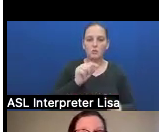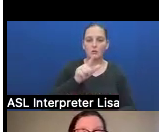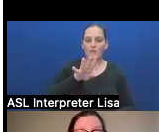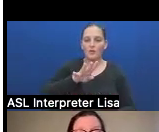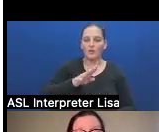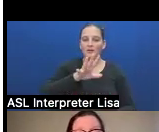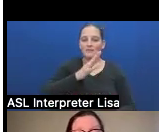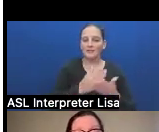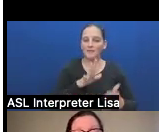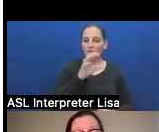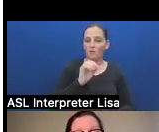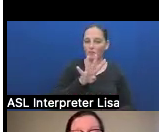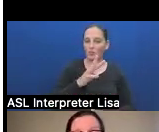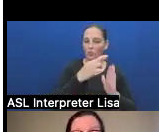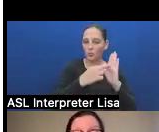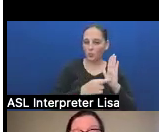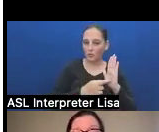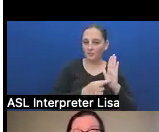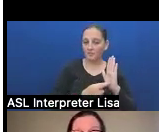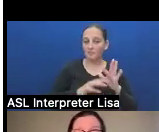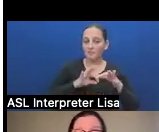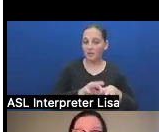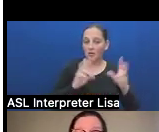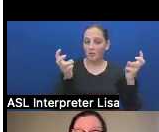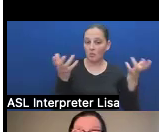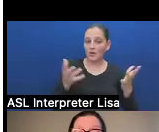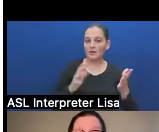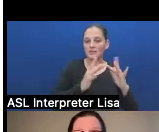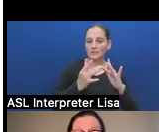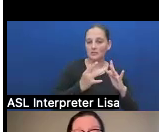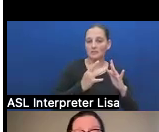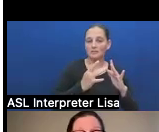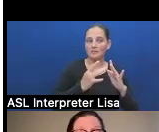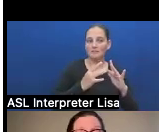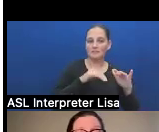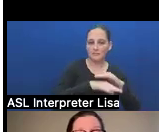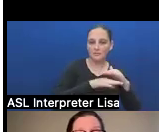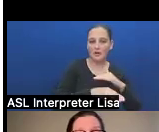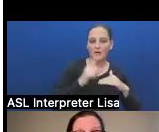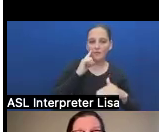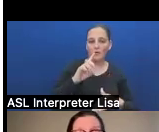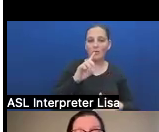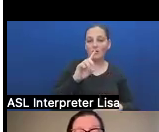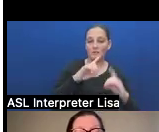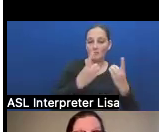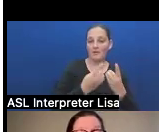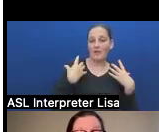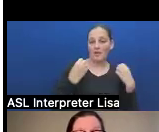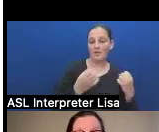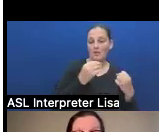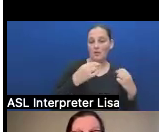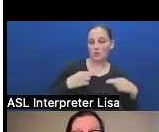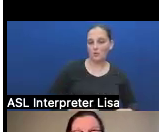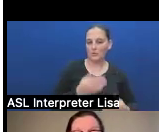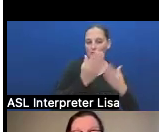504 regulations regarding disability accessibility for the Department of Health and Human Services Office for